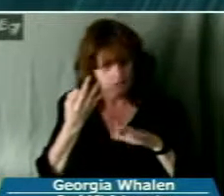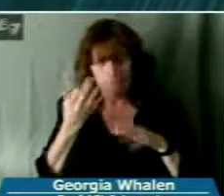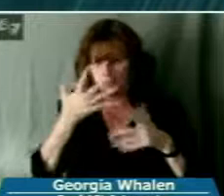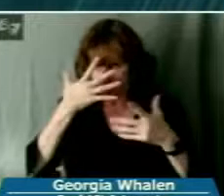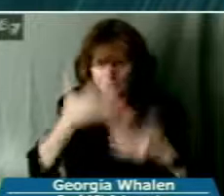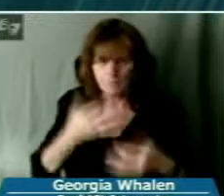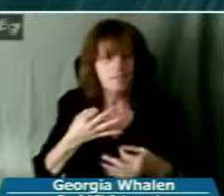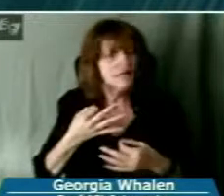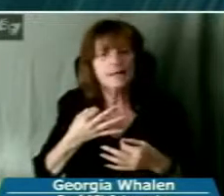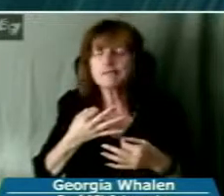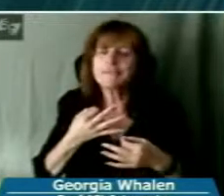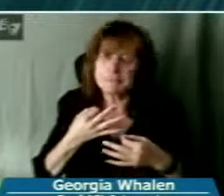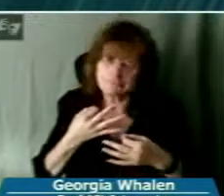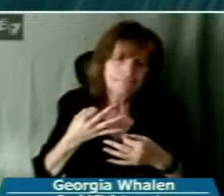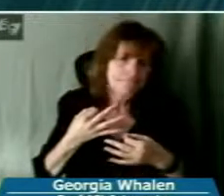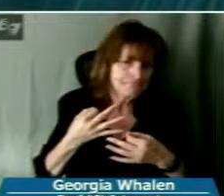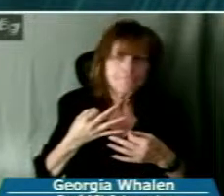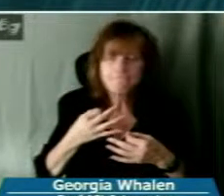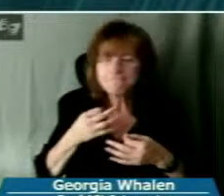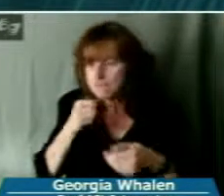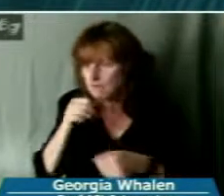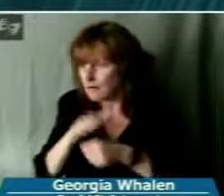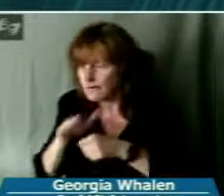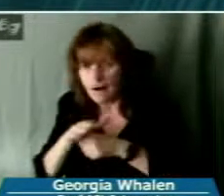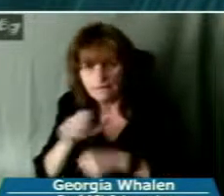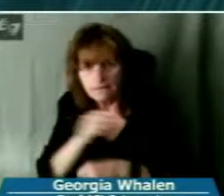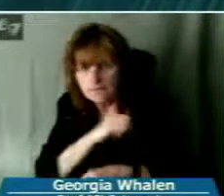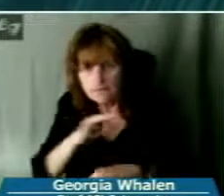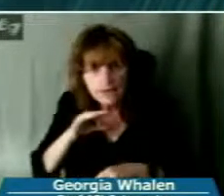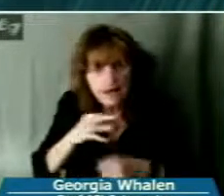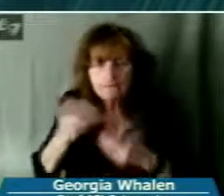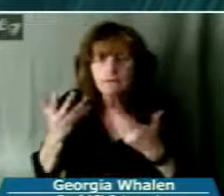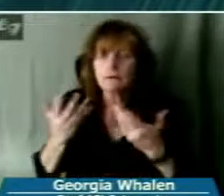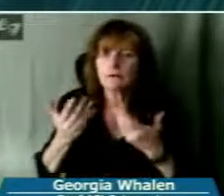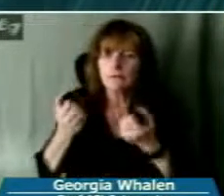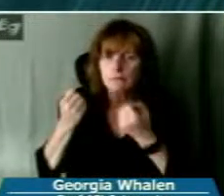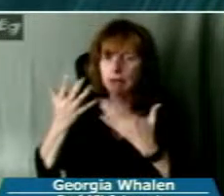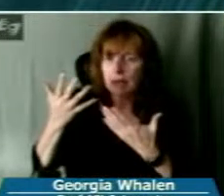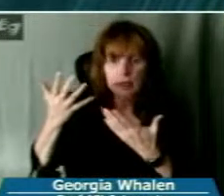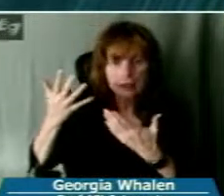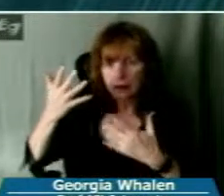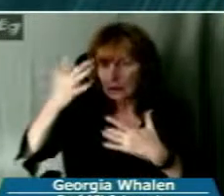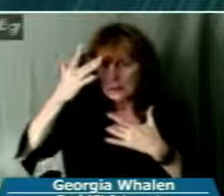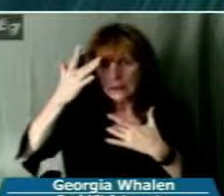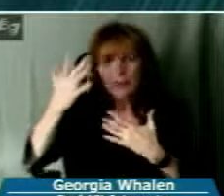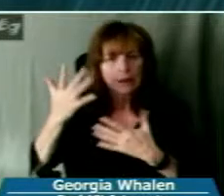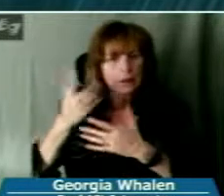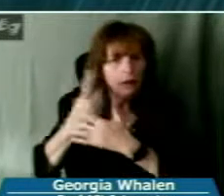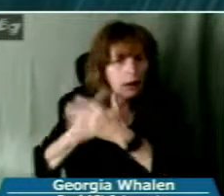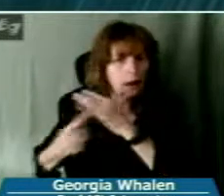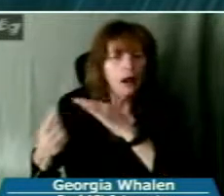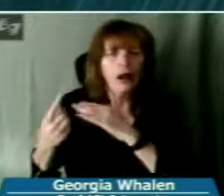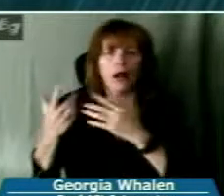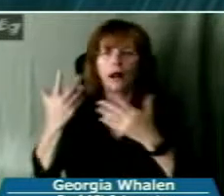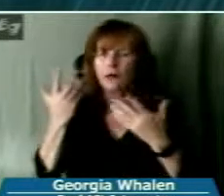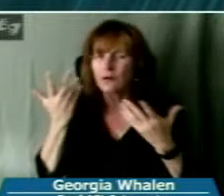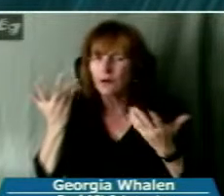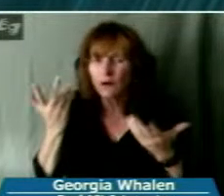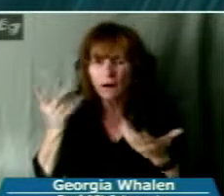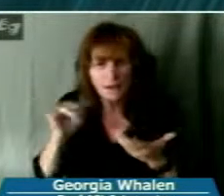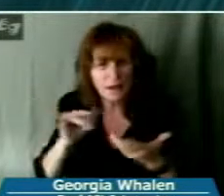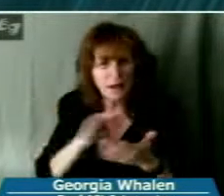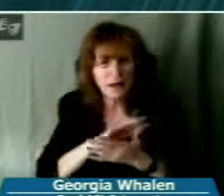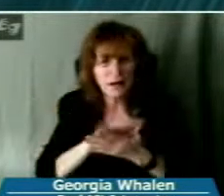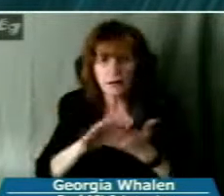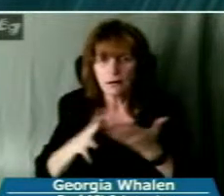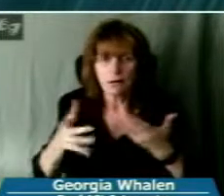not be actioned. There weren't people to work. The majority of the staff, and at the end of the day, all of the staff that were working at the Rosslyn were testing positive